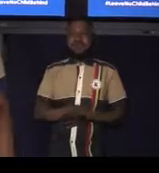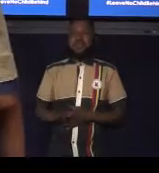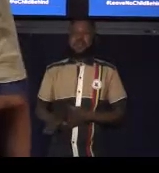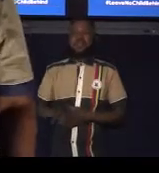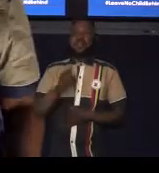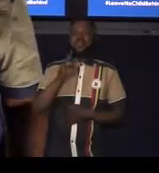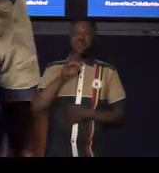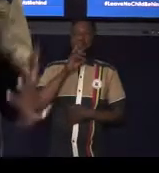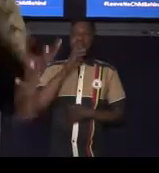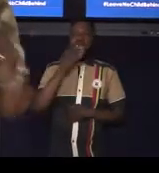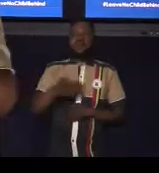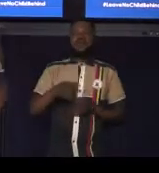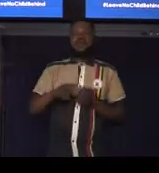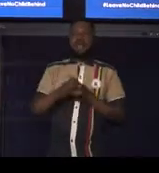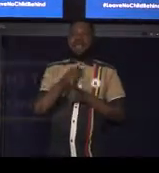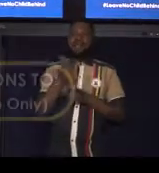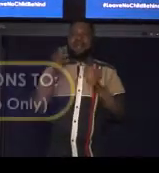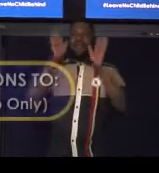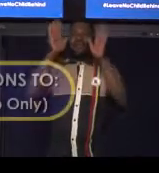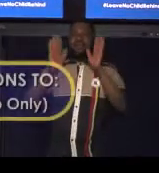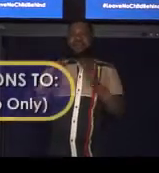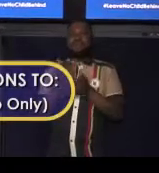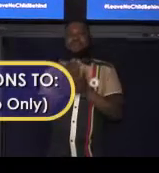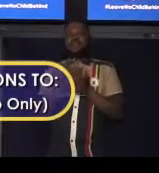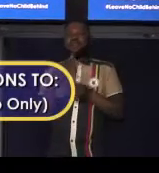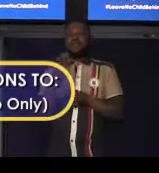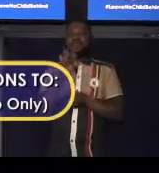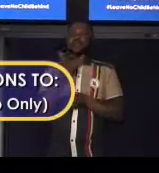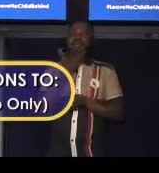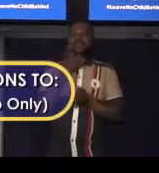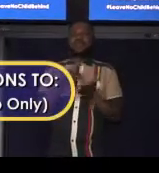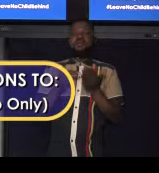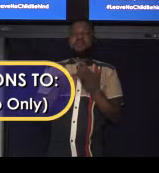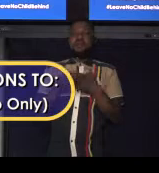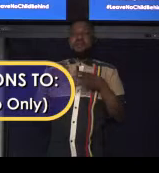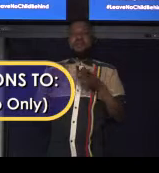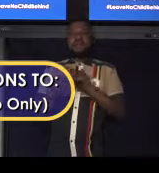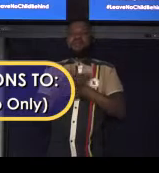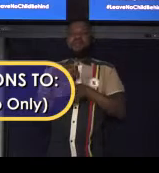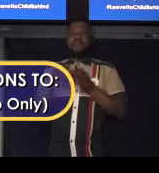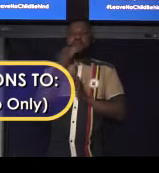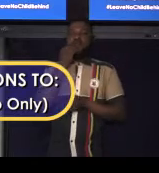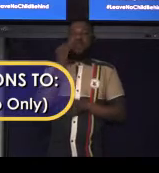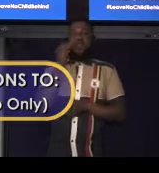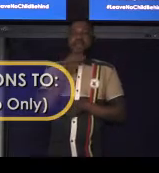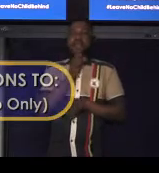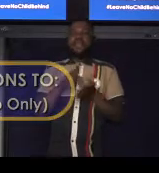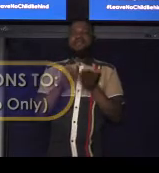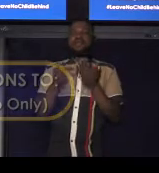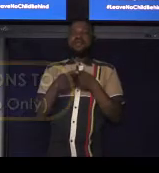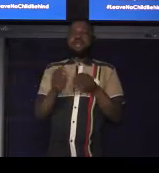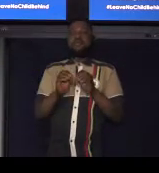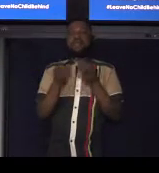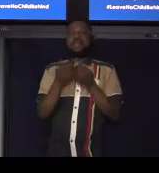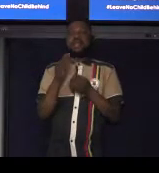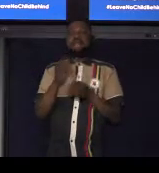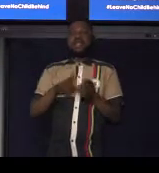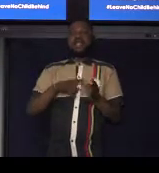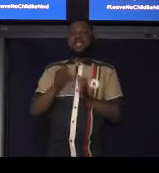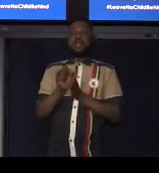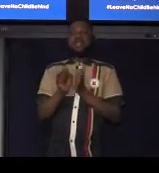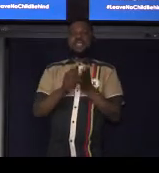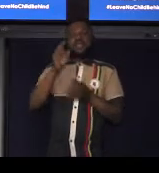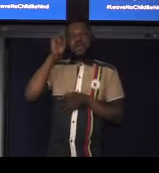Hello, pupils. You're welcome to another wonderful edition of your favorite program, The Classroom in Your Home, a program organized